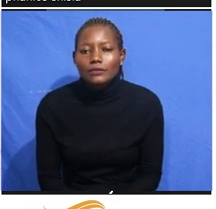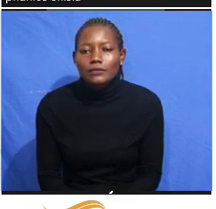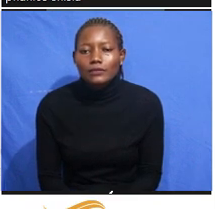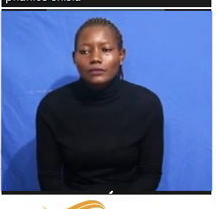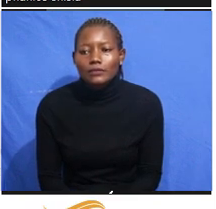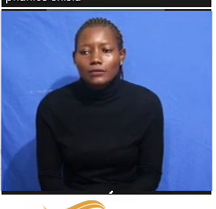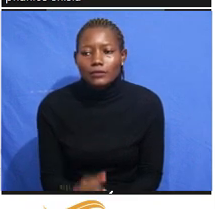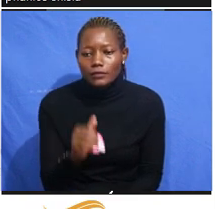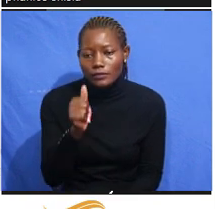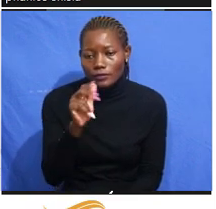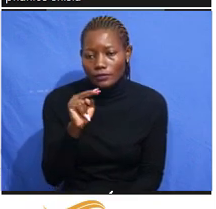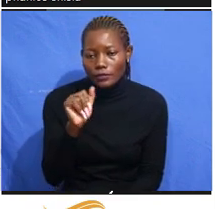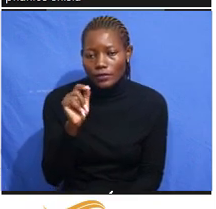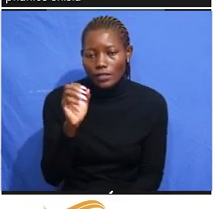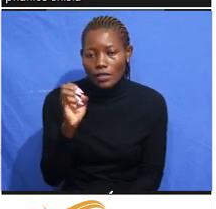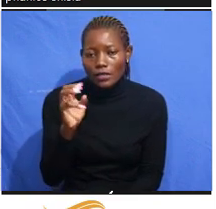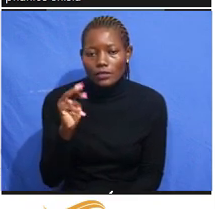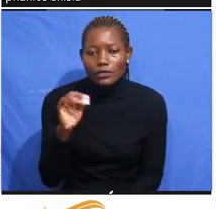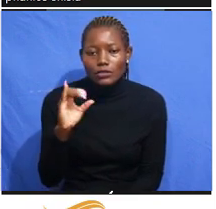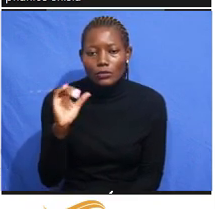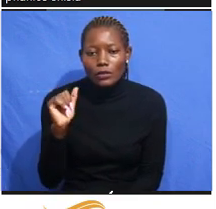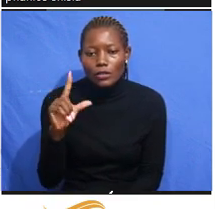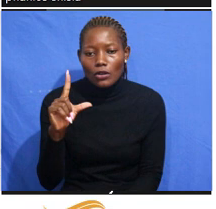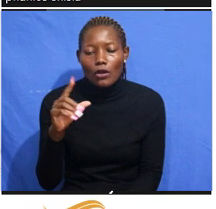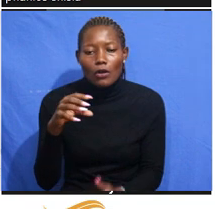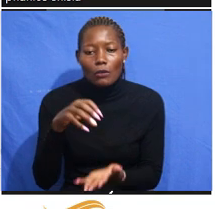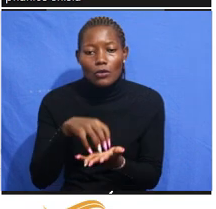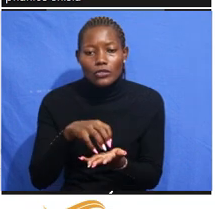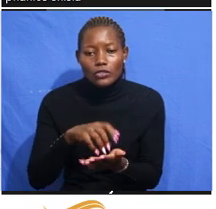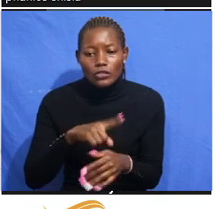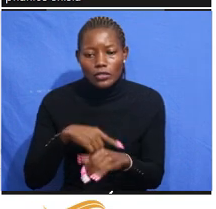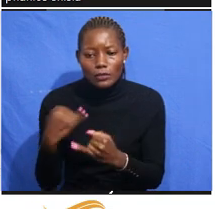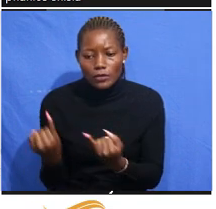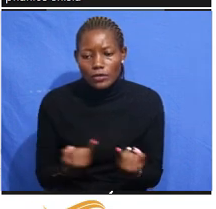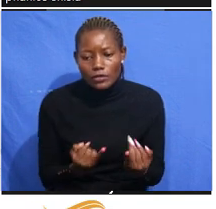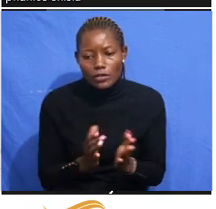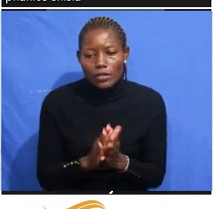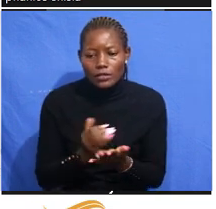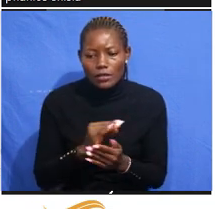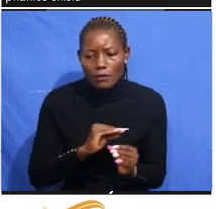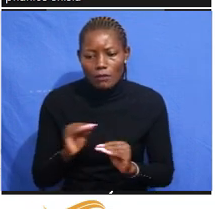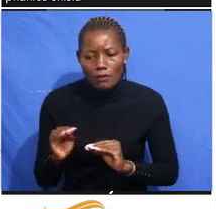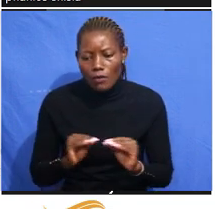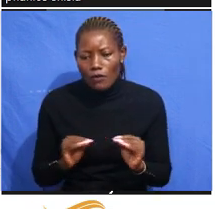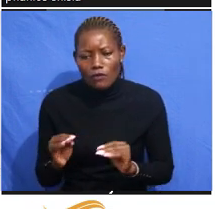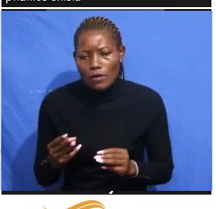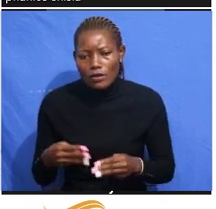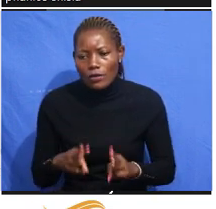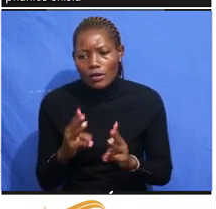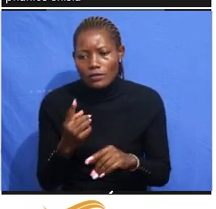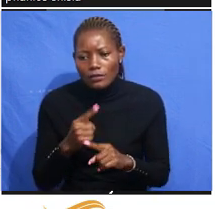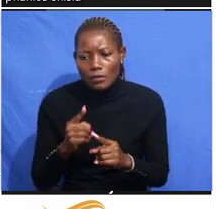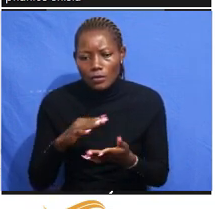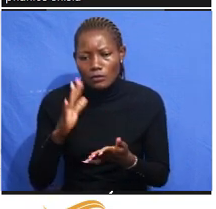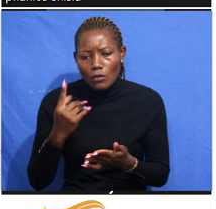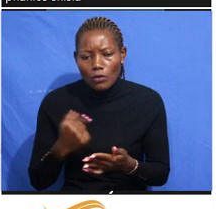an anatomical position during the introduction, and probably some movement patterns. But mainly we want to